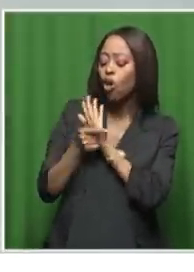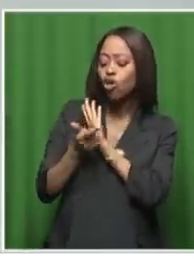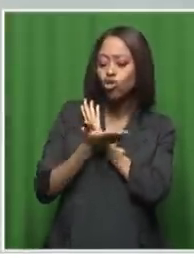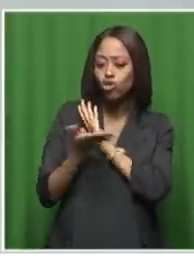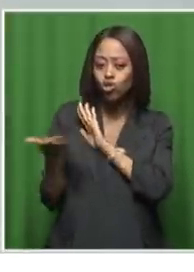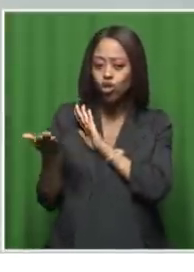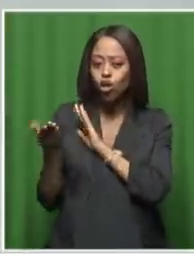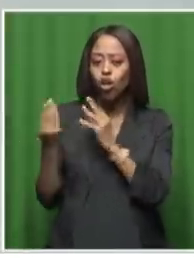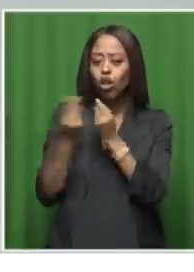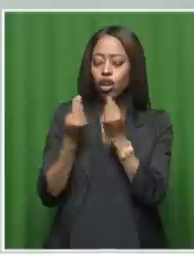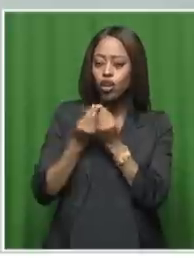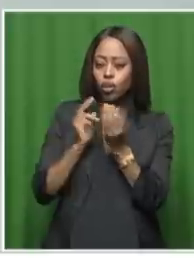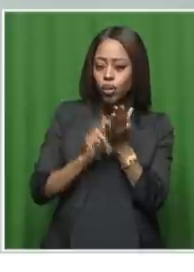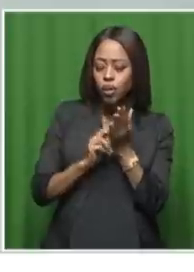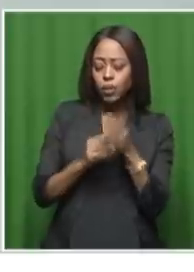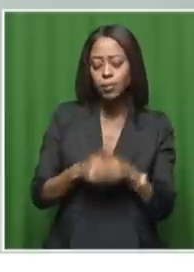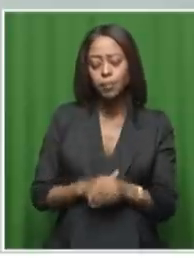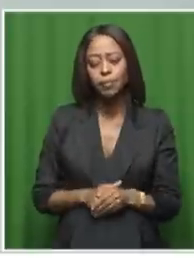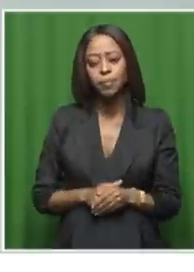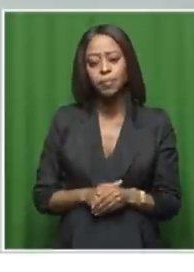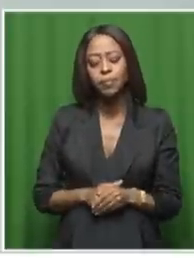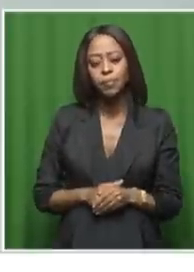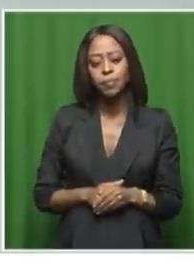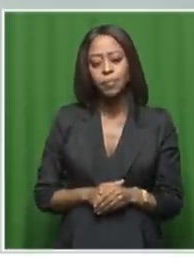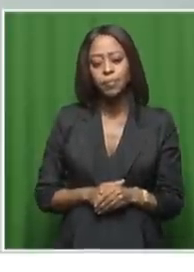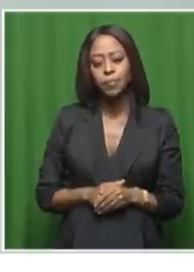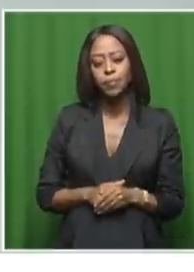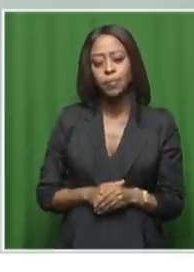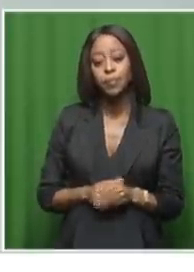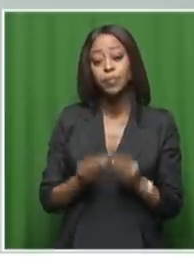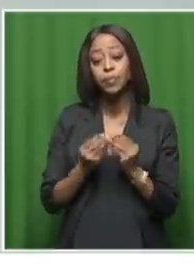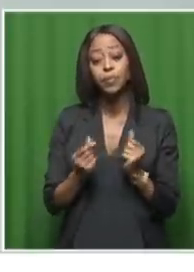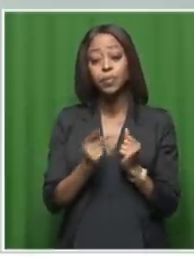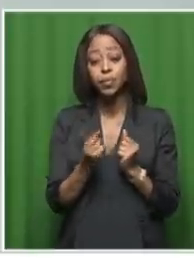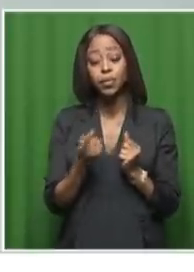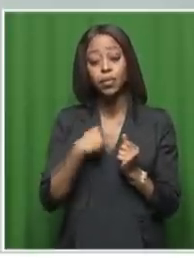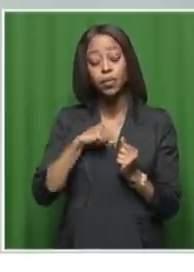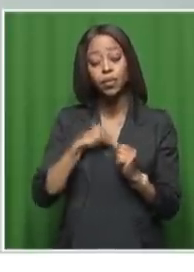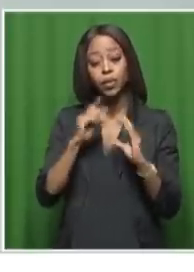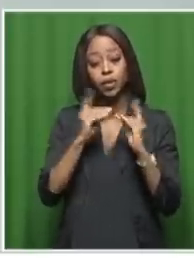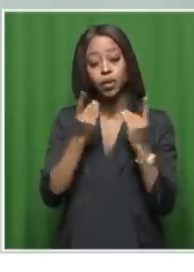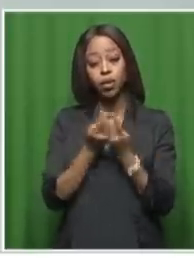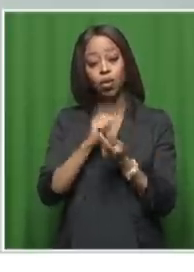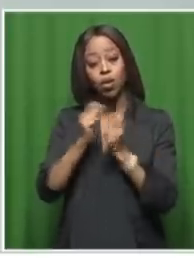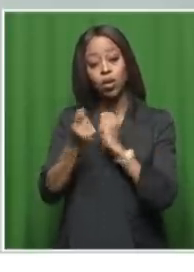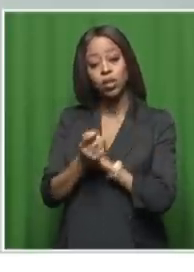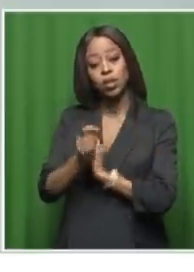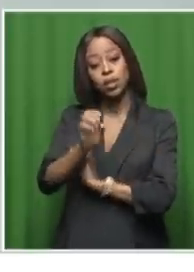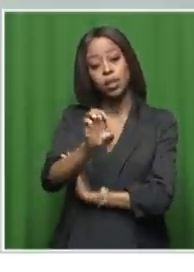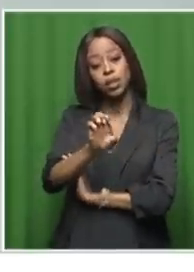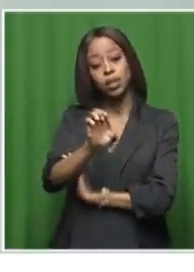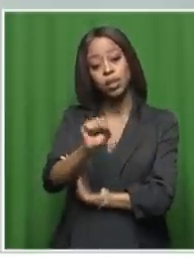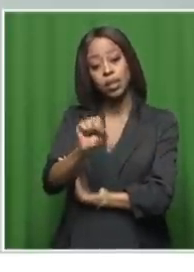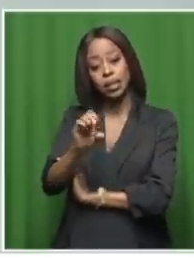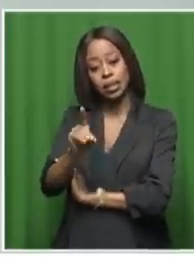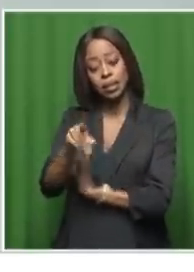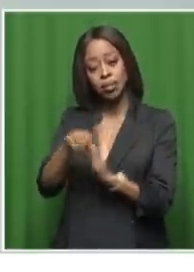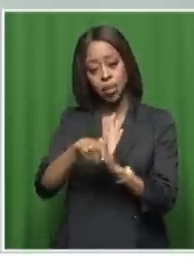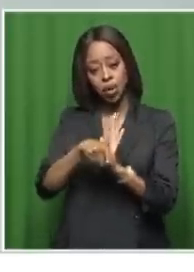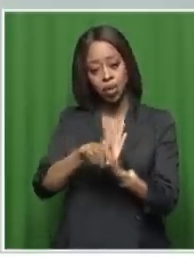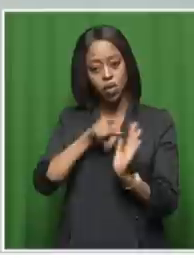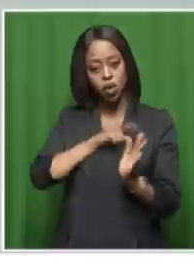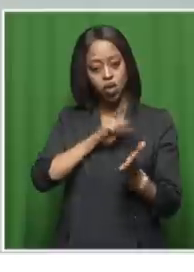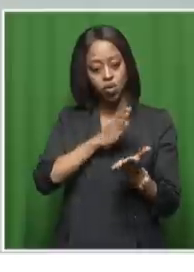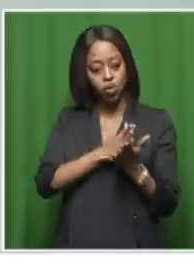and instruments that we come up with. Of course, to address this, as the department, we're changing the ESD policy to ensure that 30%